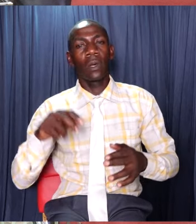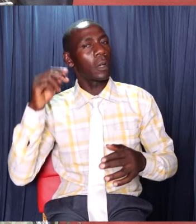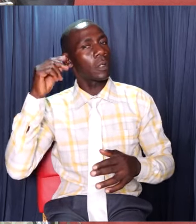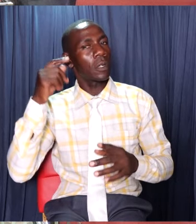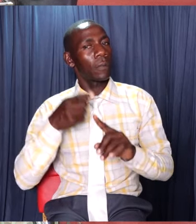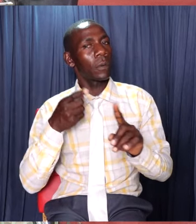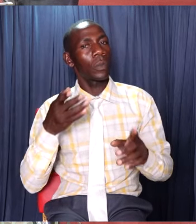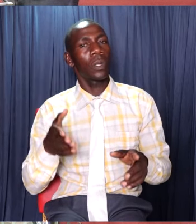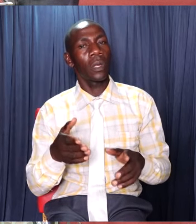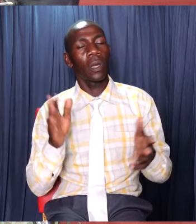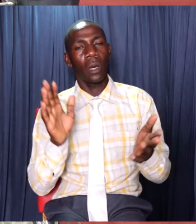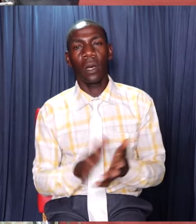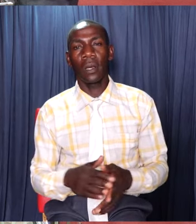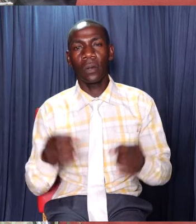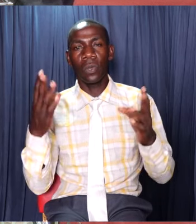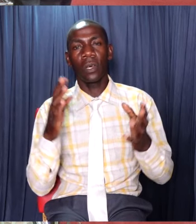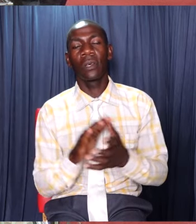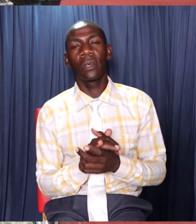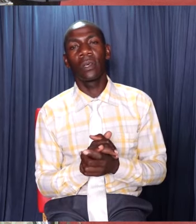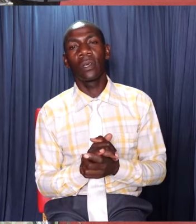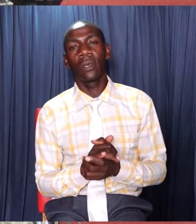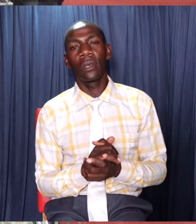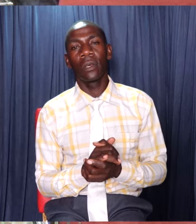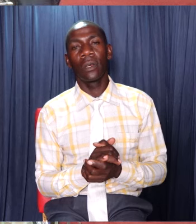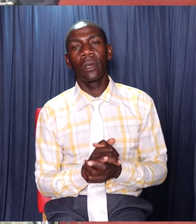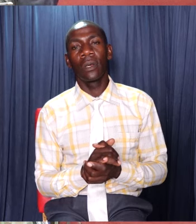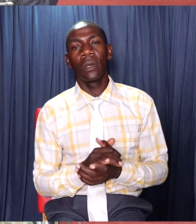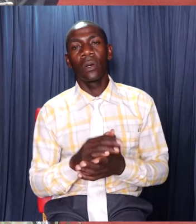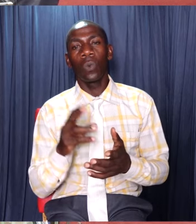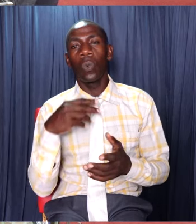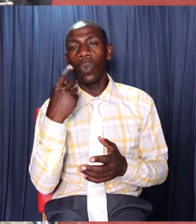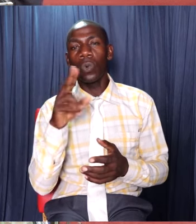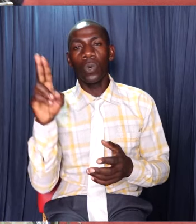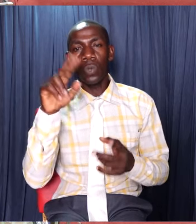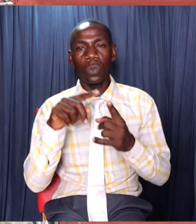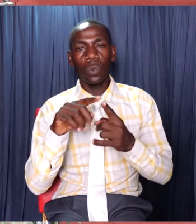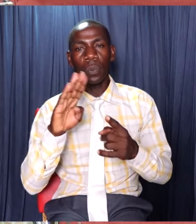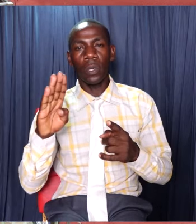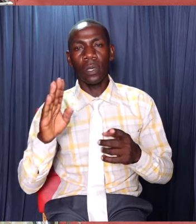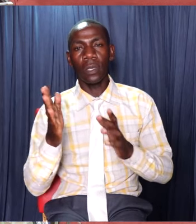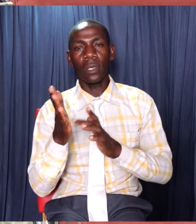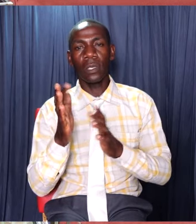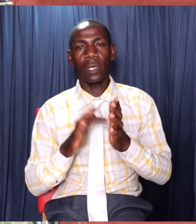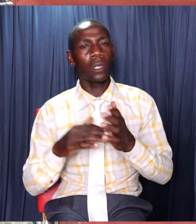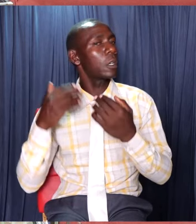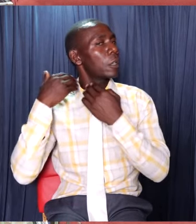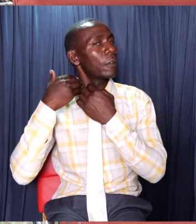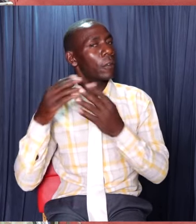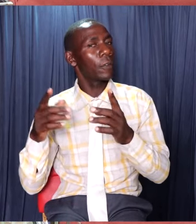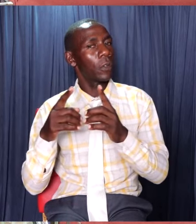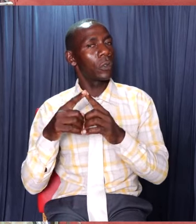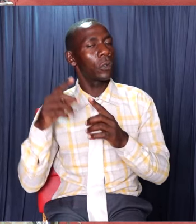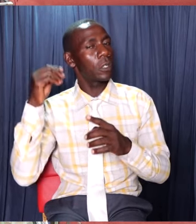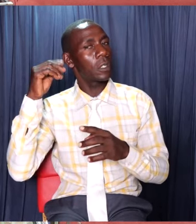listened from there. Hallelujah. Hallelujah. Hata wale waliokuwa na Yesu waliokataa kumsikiliza.